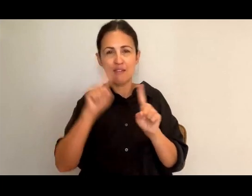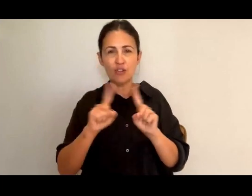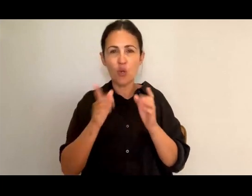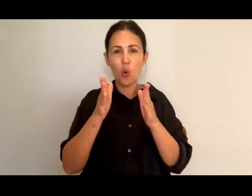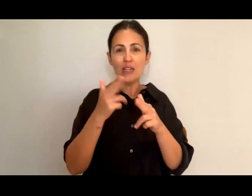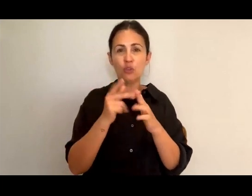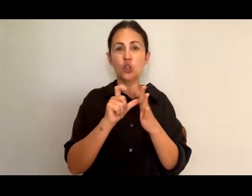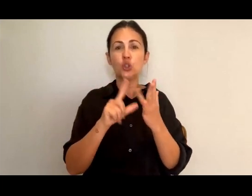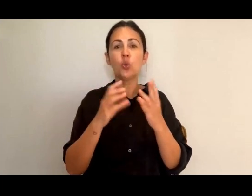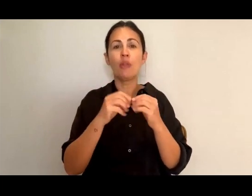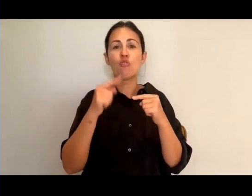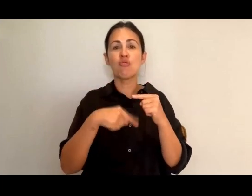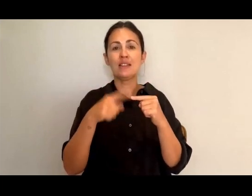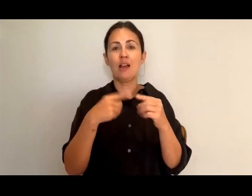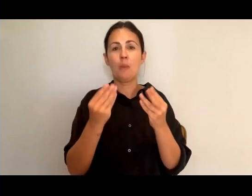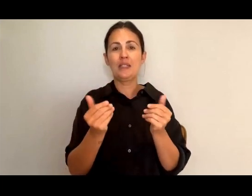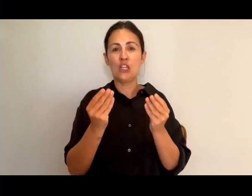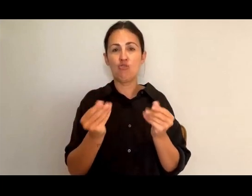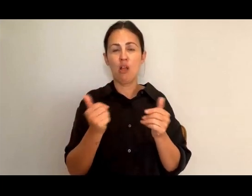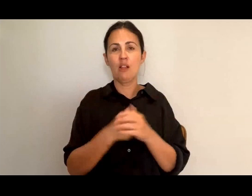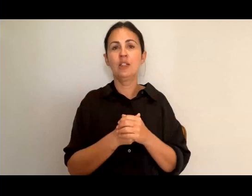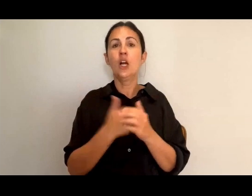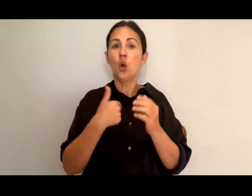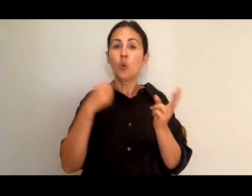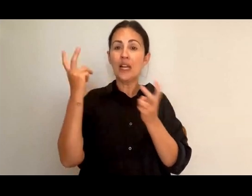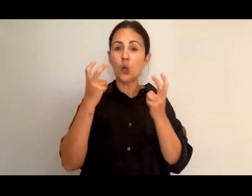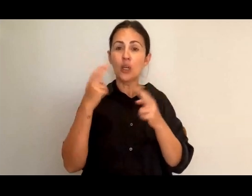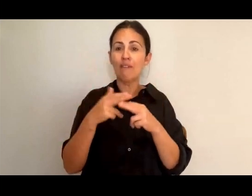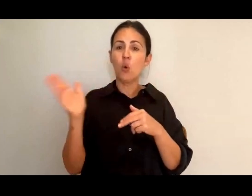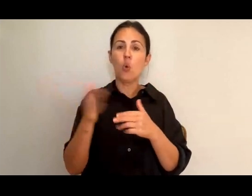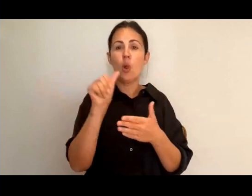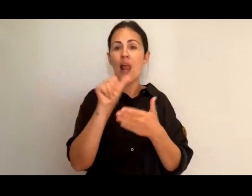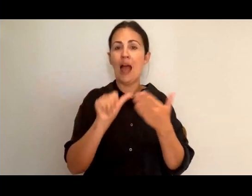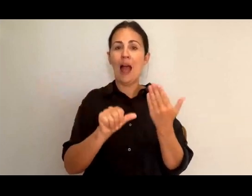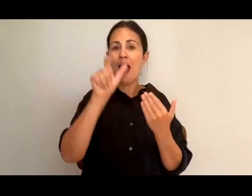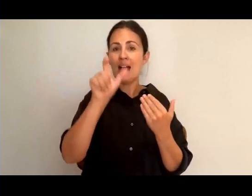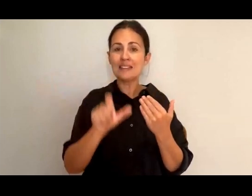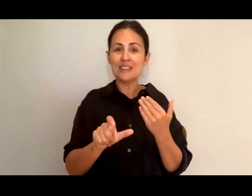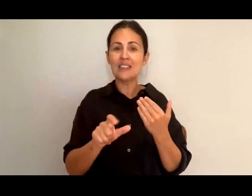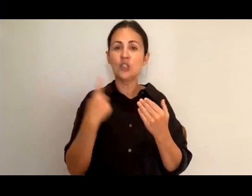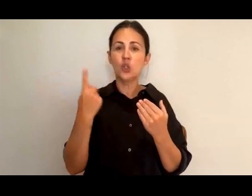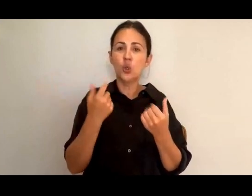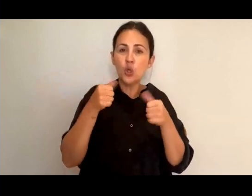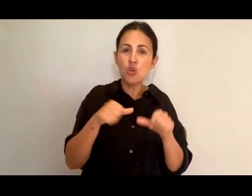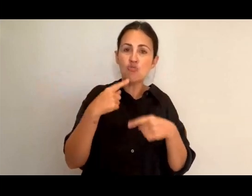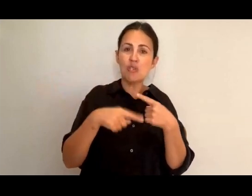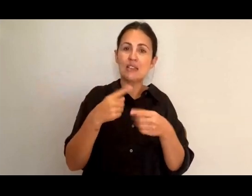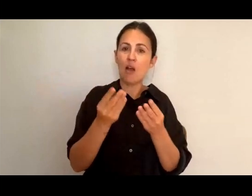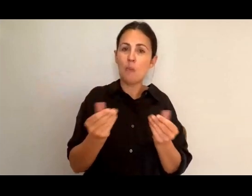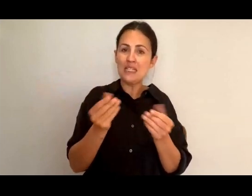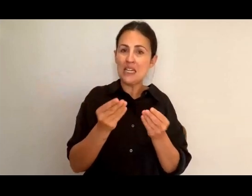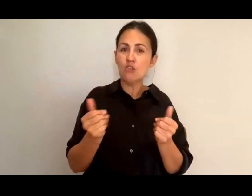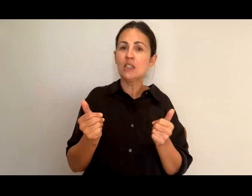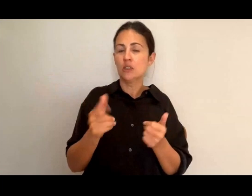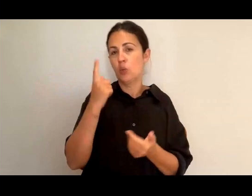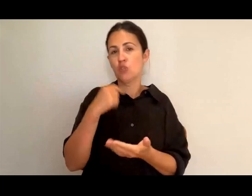artists and engaging with artist practice with our students and our community members through workshops that are run either at the council level or the regional